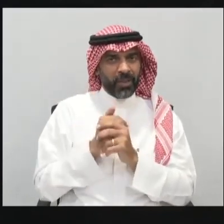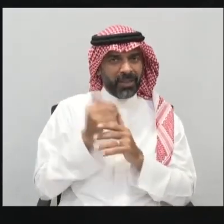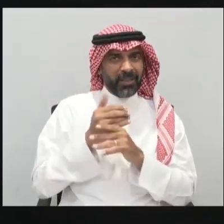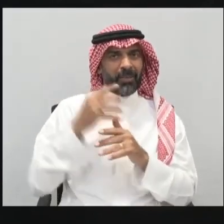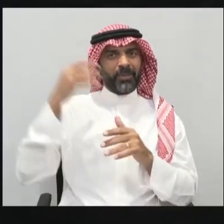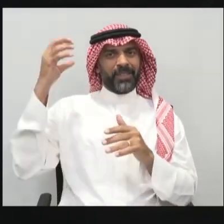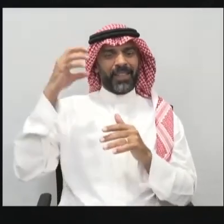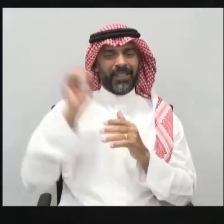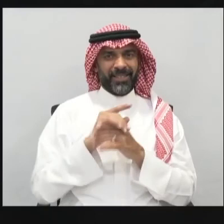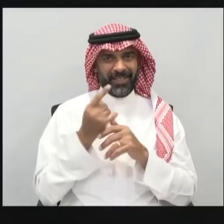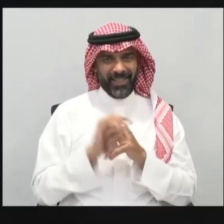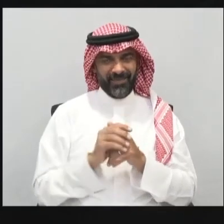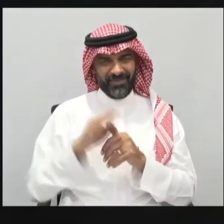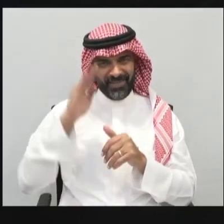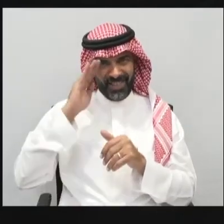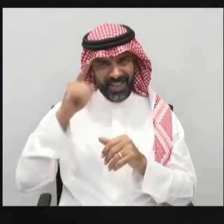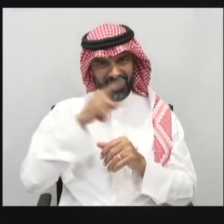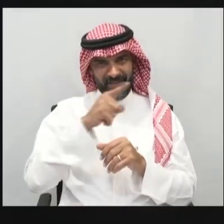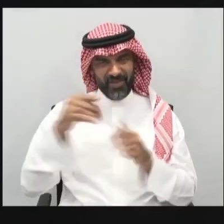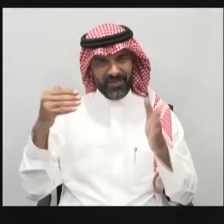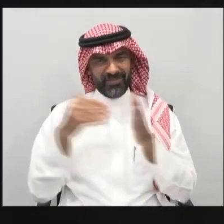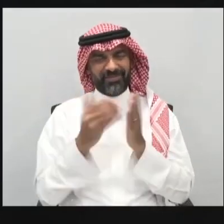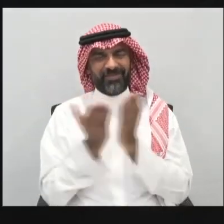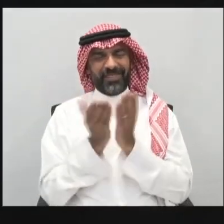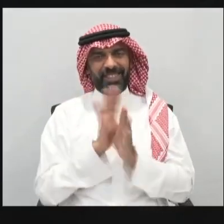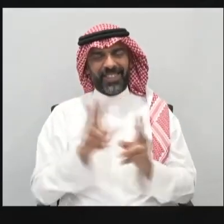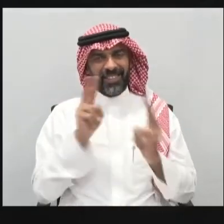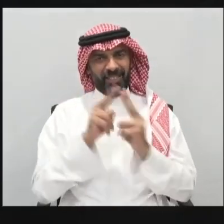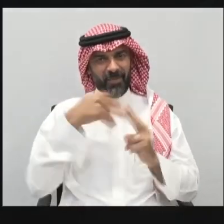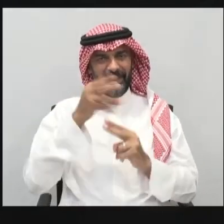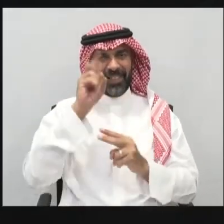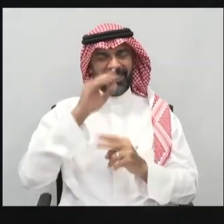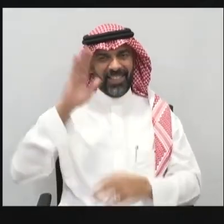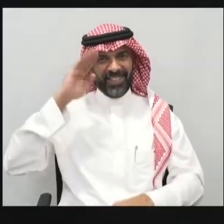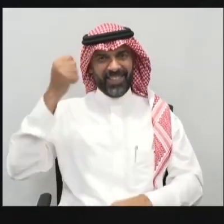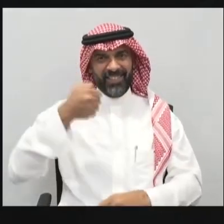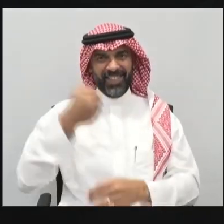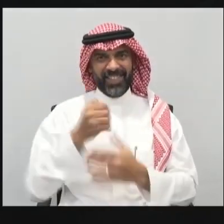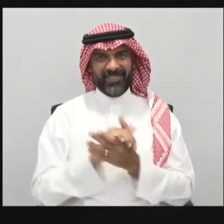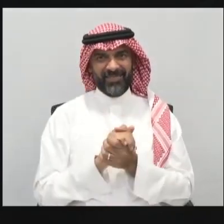Thank you so much, boys and girls. This was a lot of fun. I'll see you again next time, inshallah. See you soon.